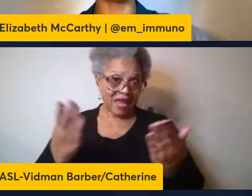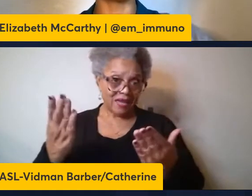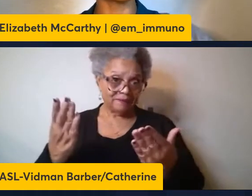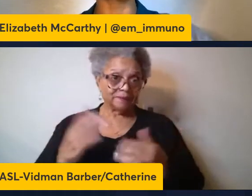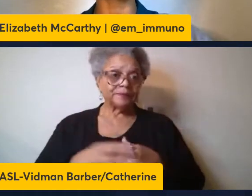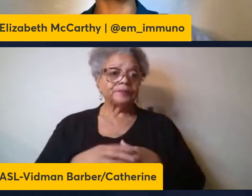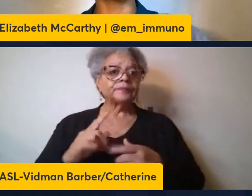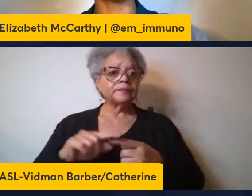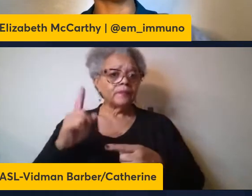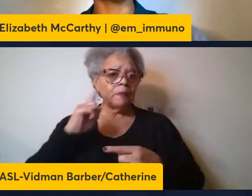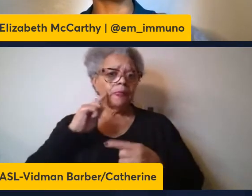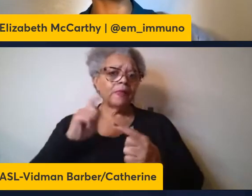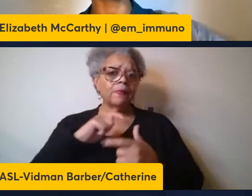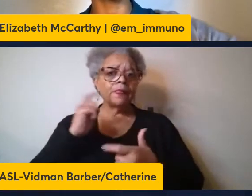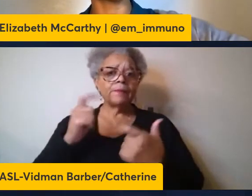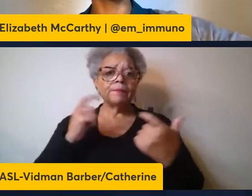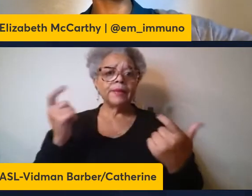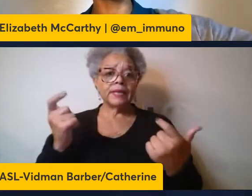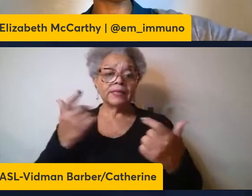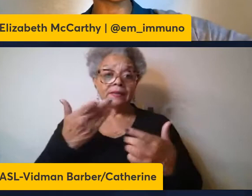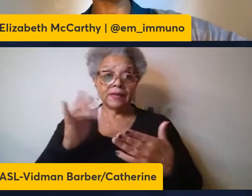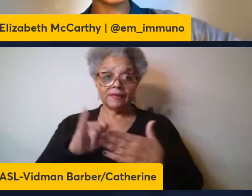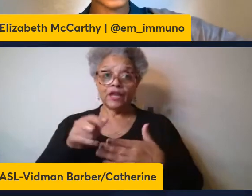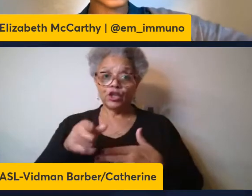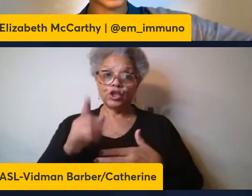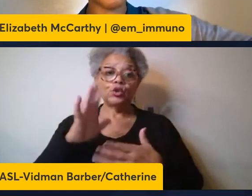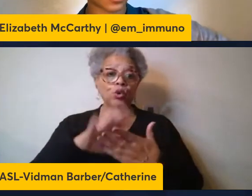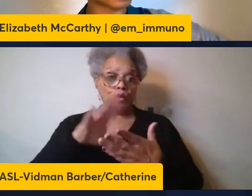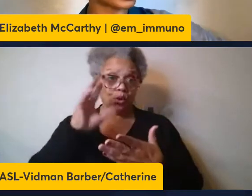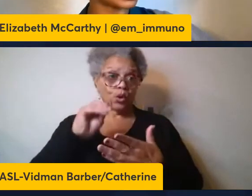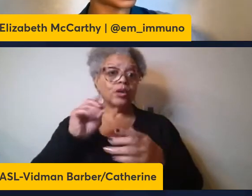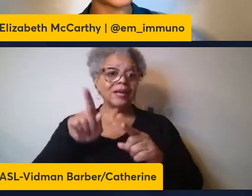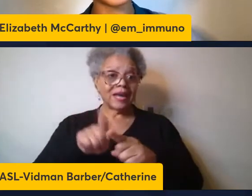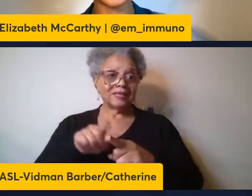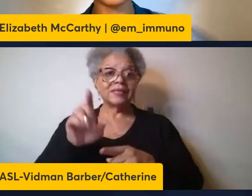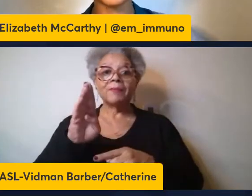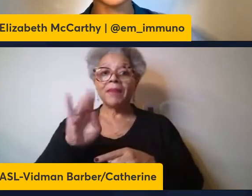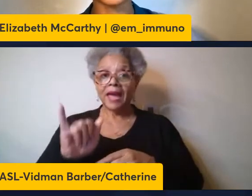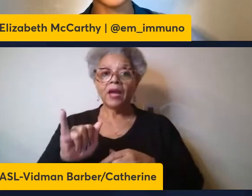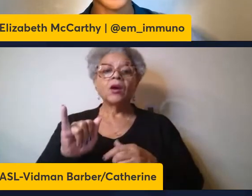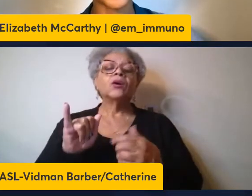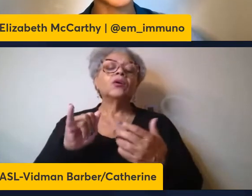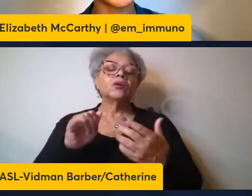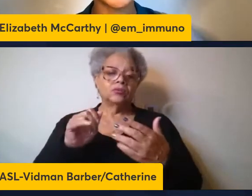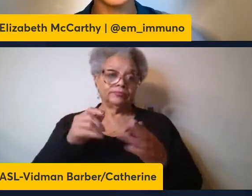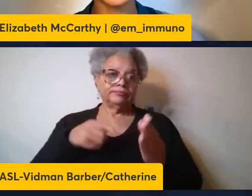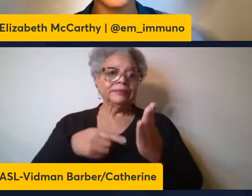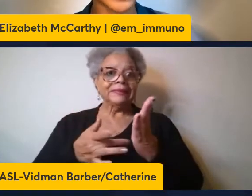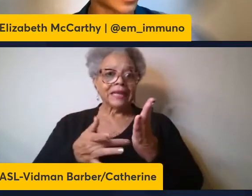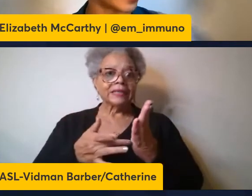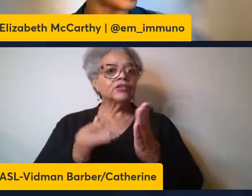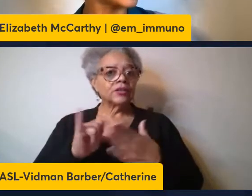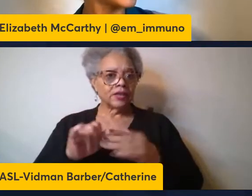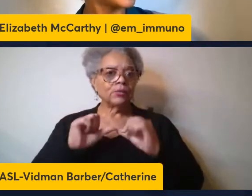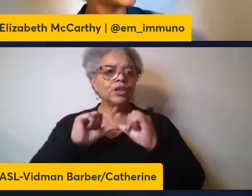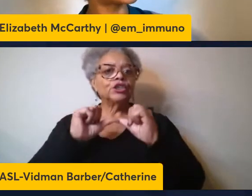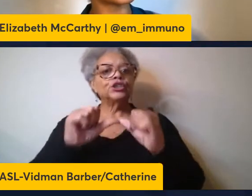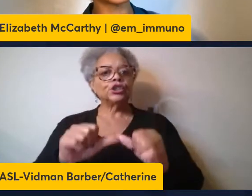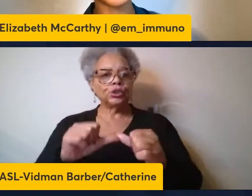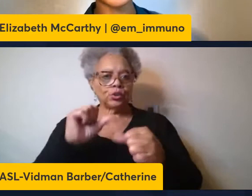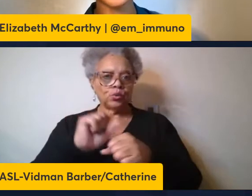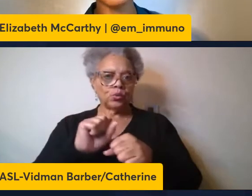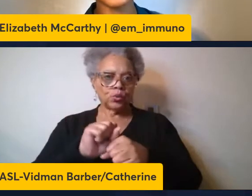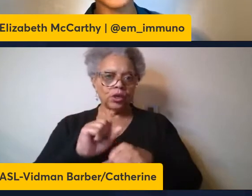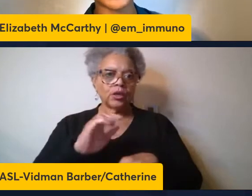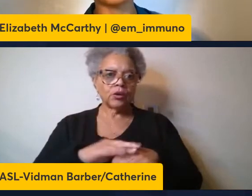I think the biggest thing that you learn as a bioinformatician, and then really I feel like are continually working on, is